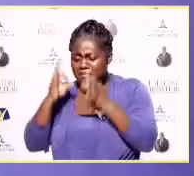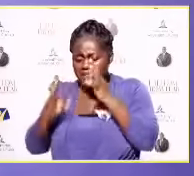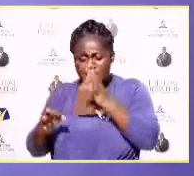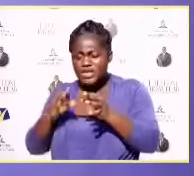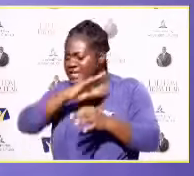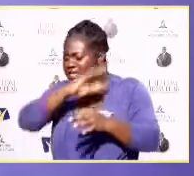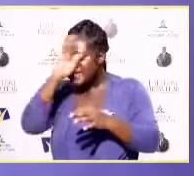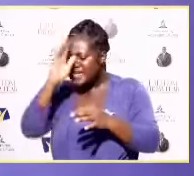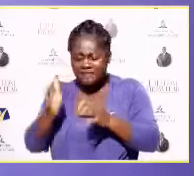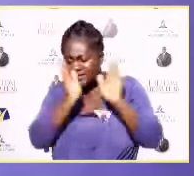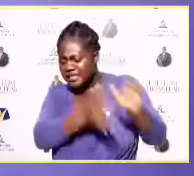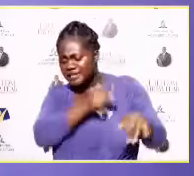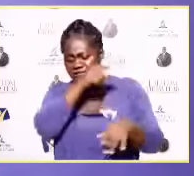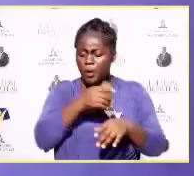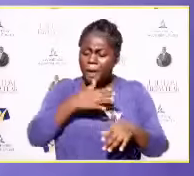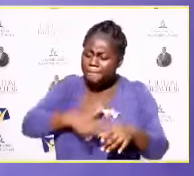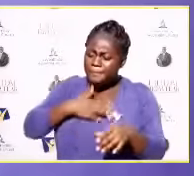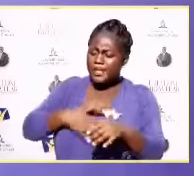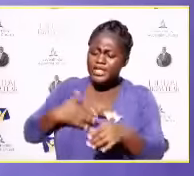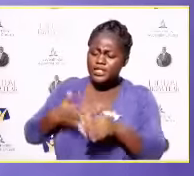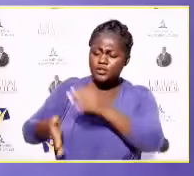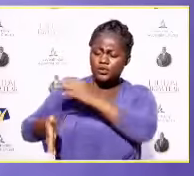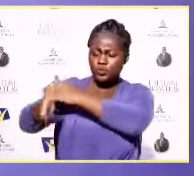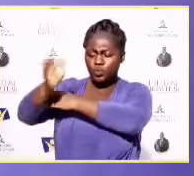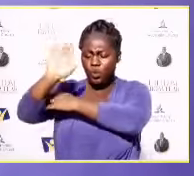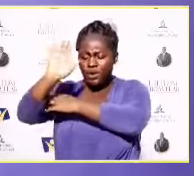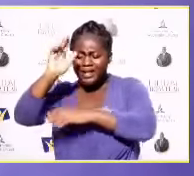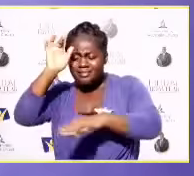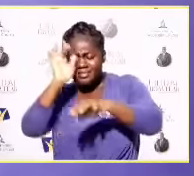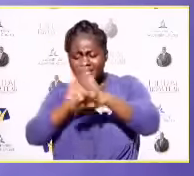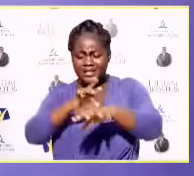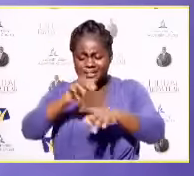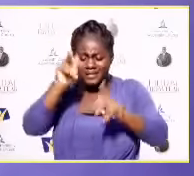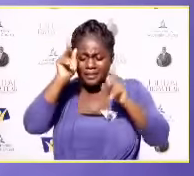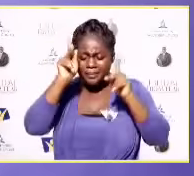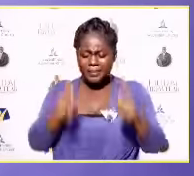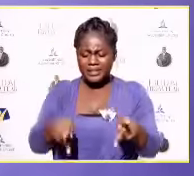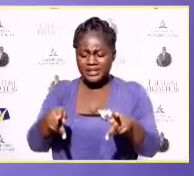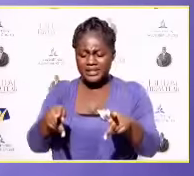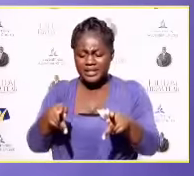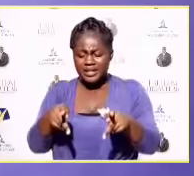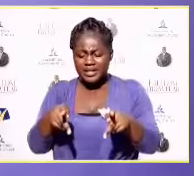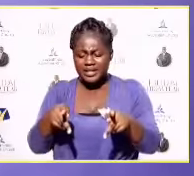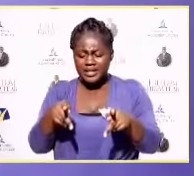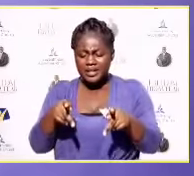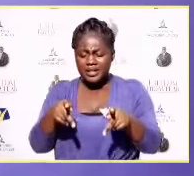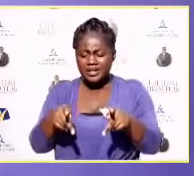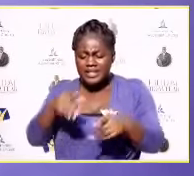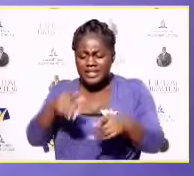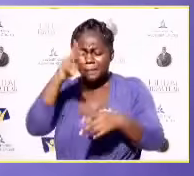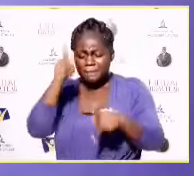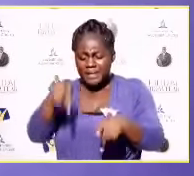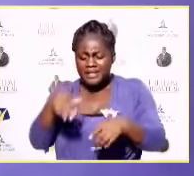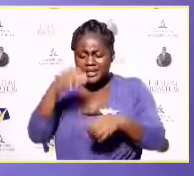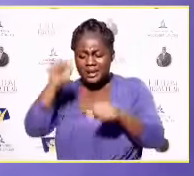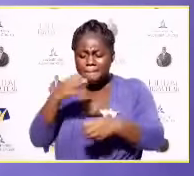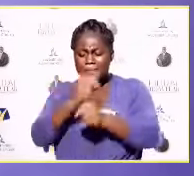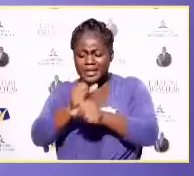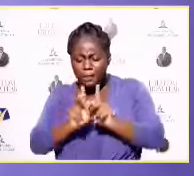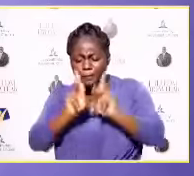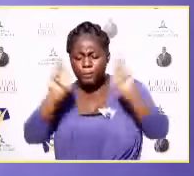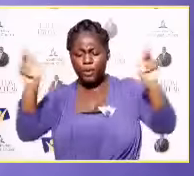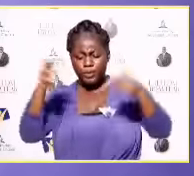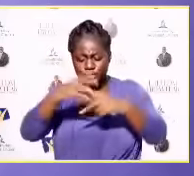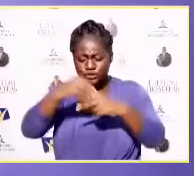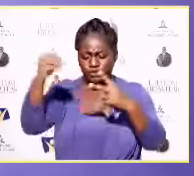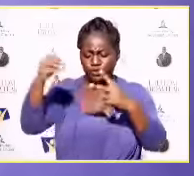God, move upon the person who needs to move, that he or she may make that public choice to obey